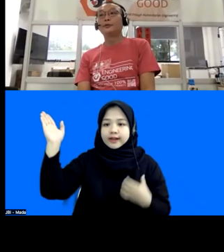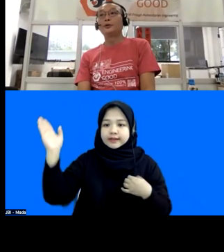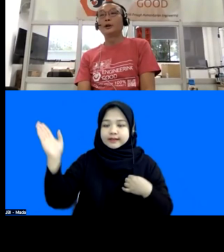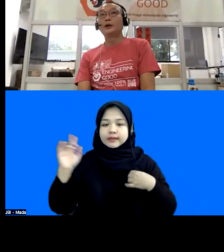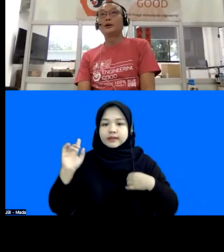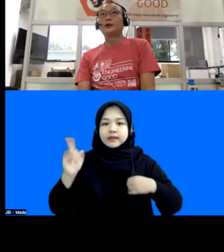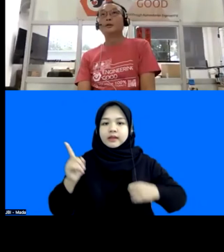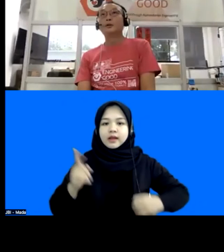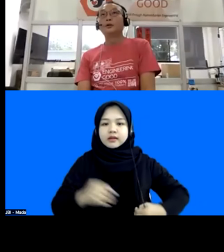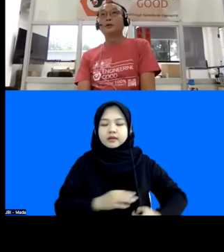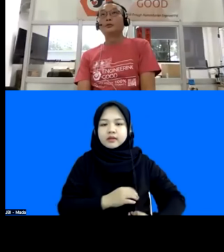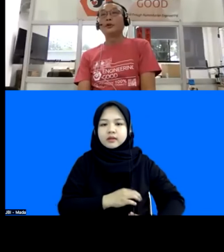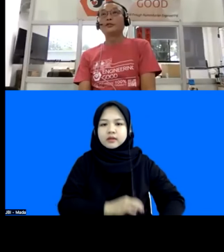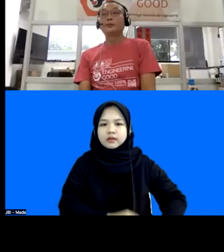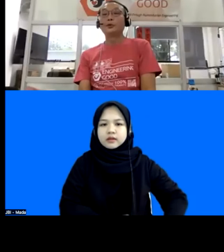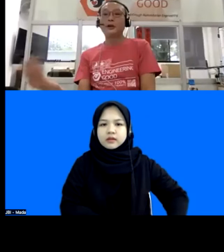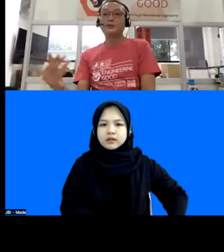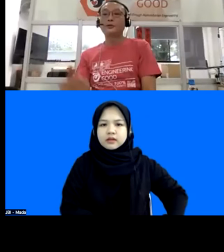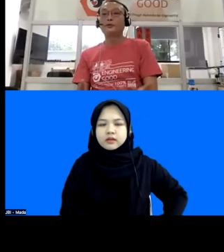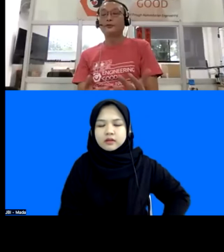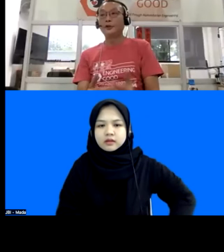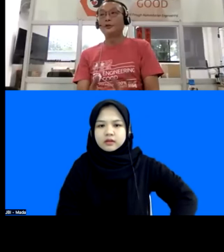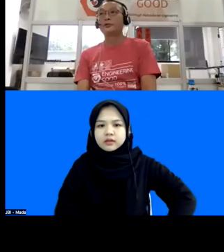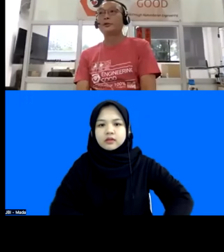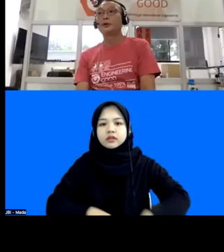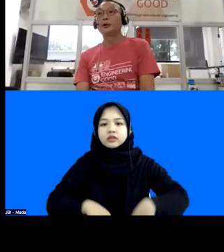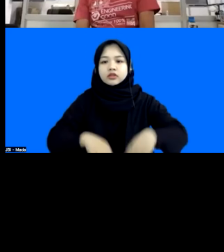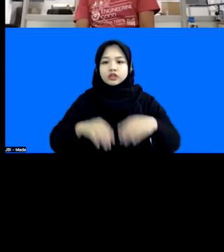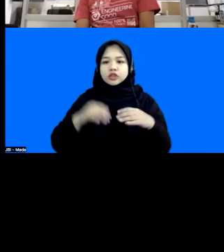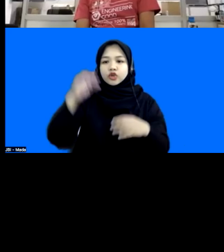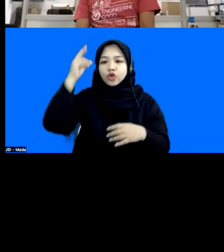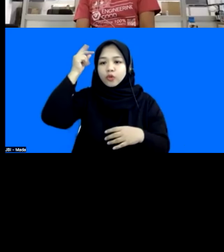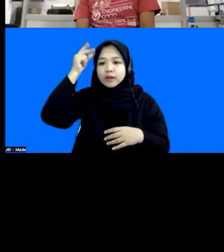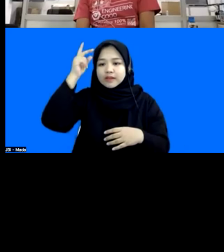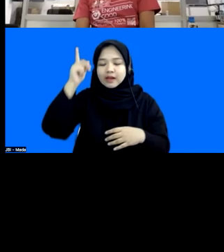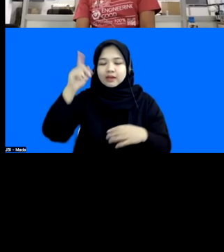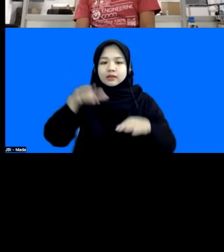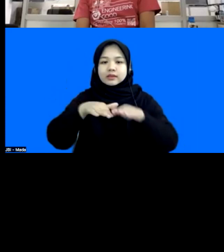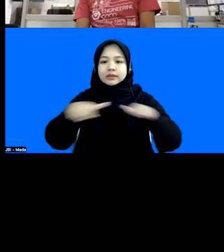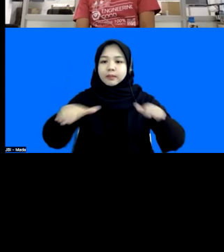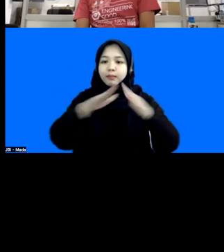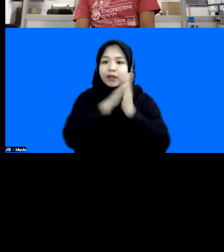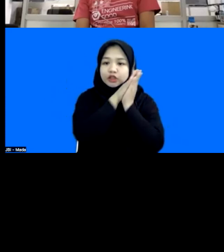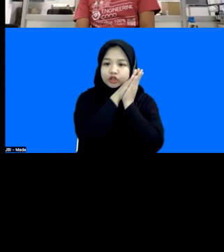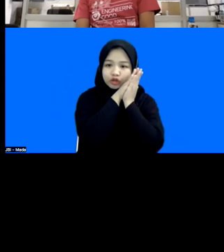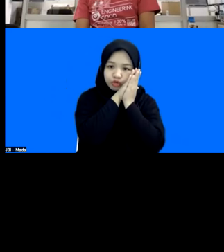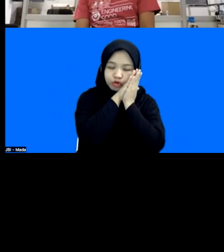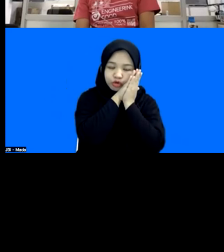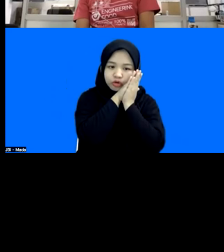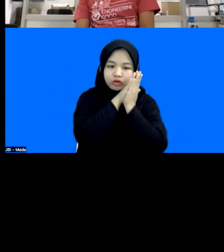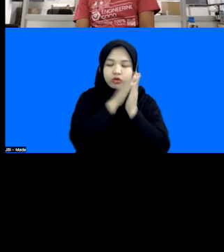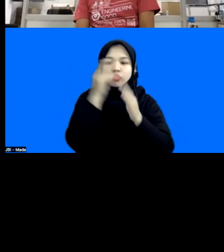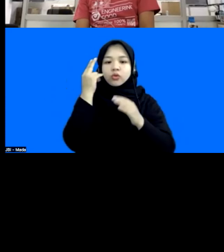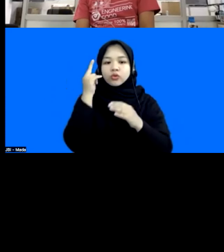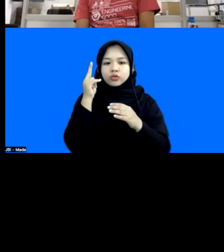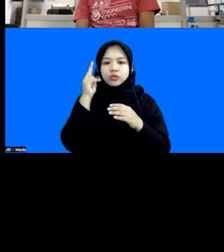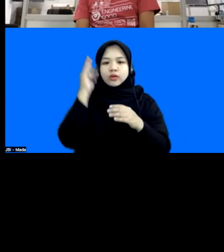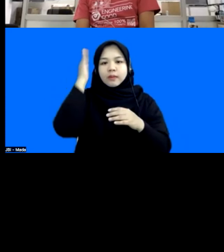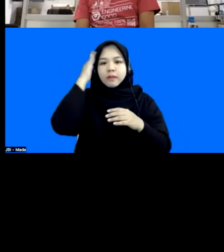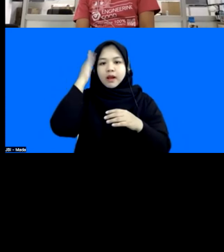and raise up your heads or your feet. And this was designed, the problem statement given to us was from